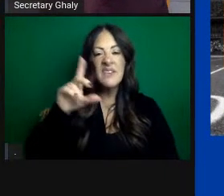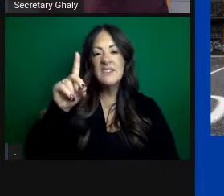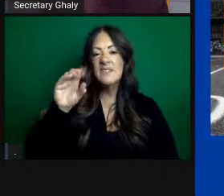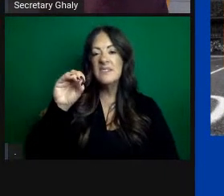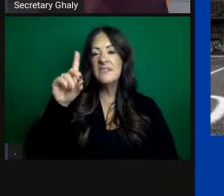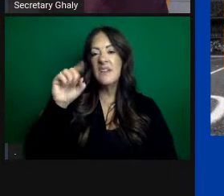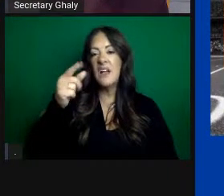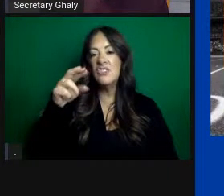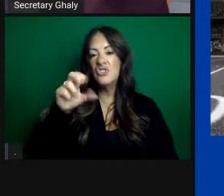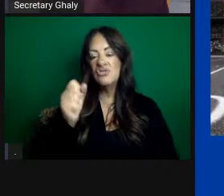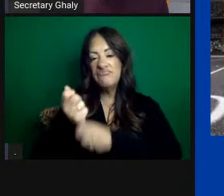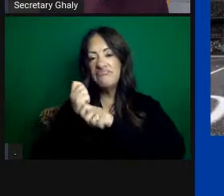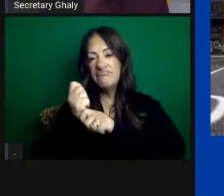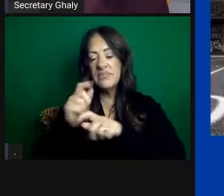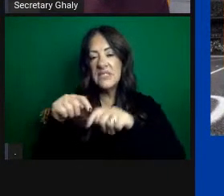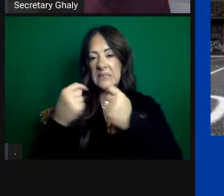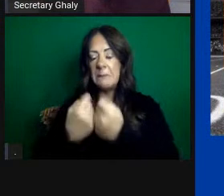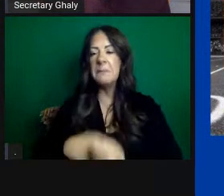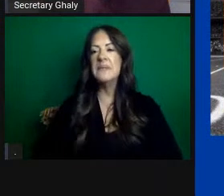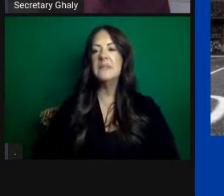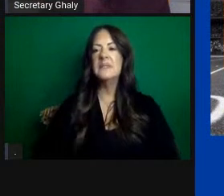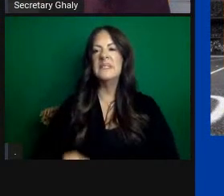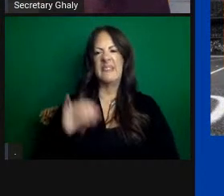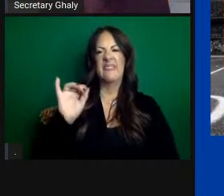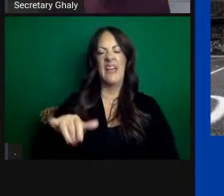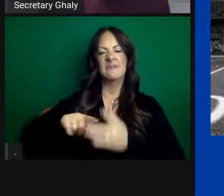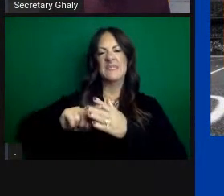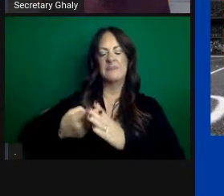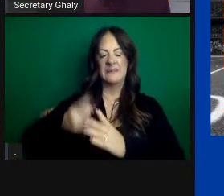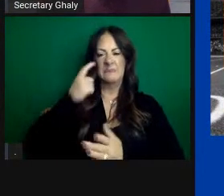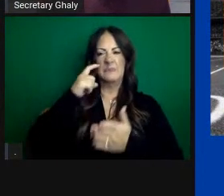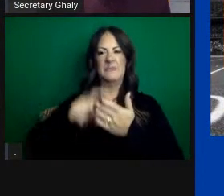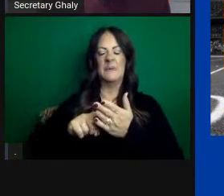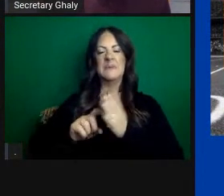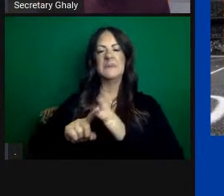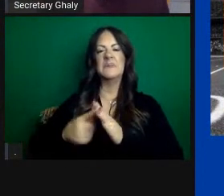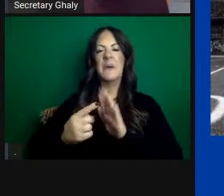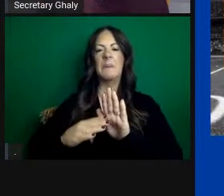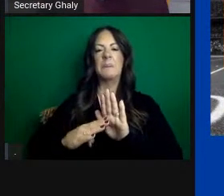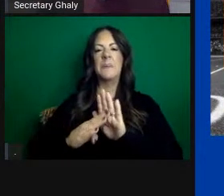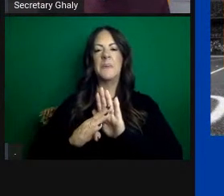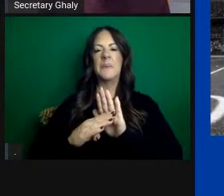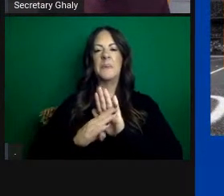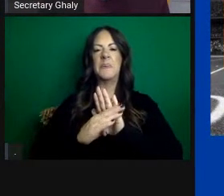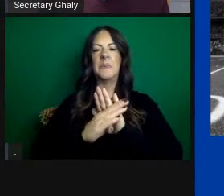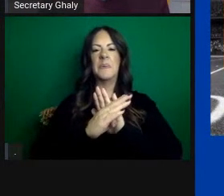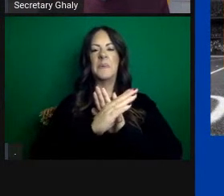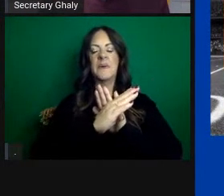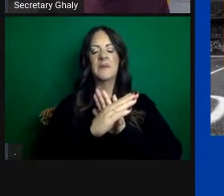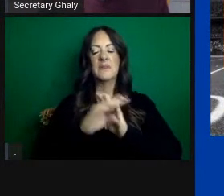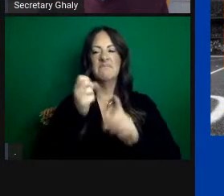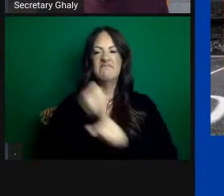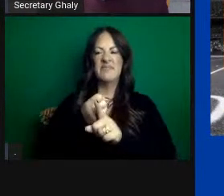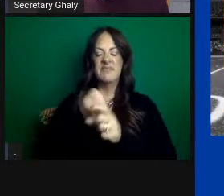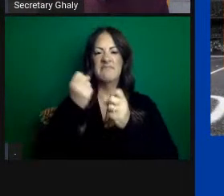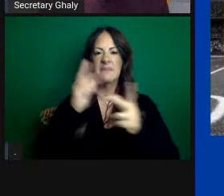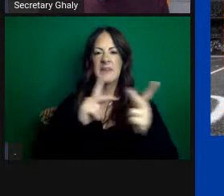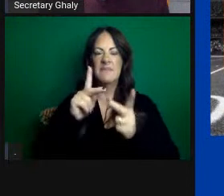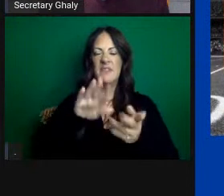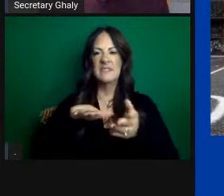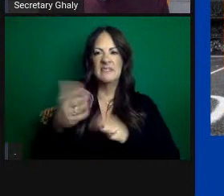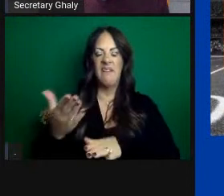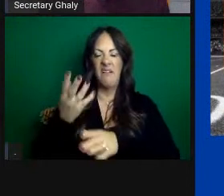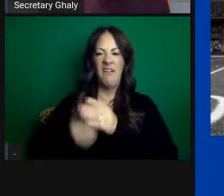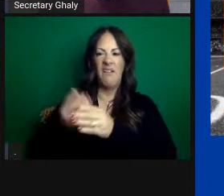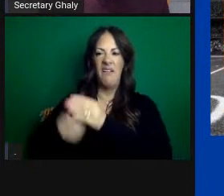the beginning of a surge that led to a lot of death in California, a really hard and